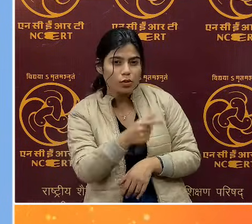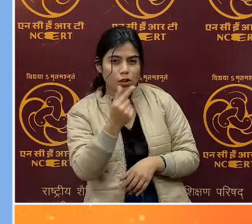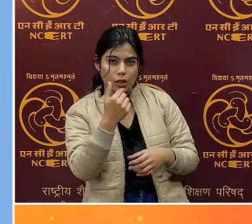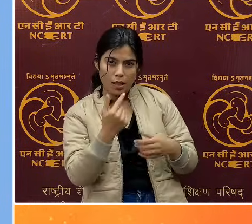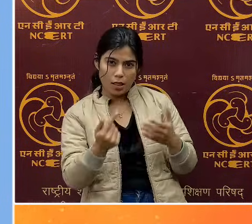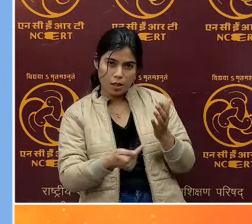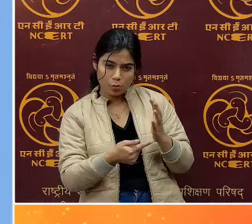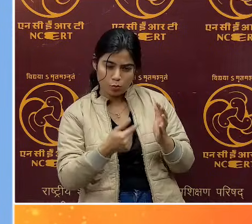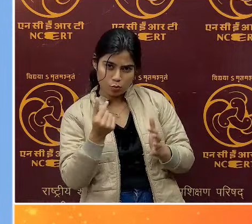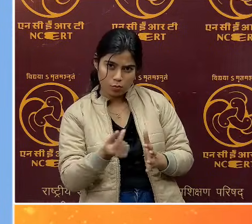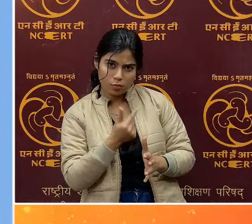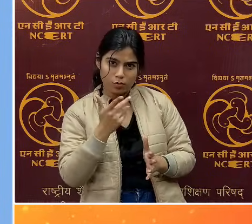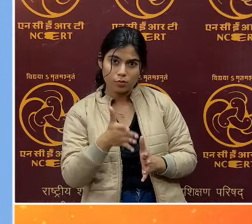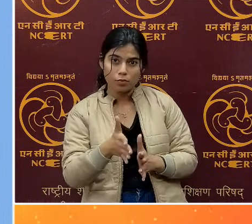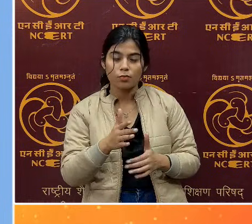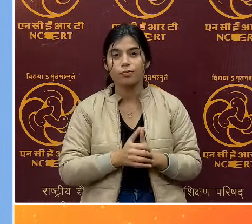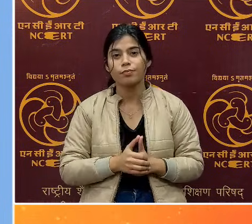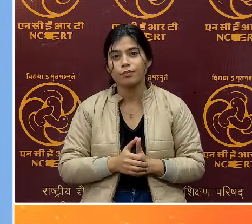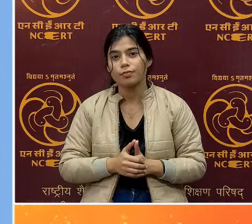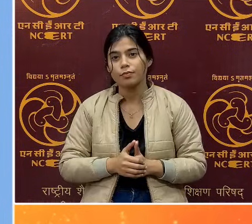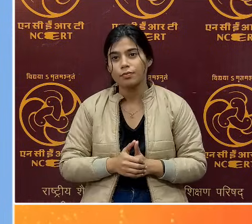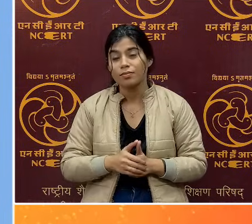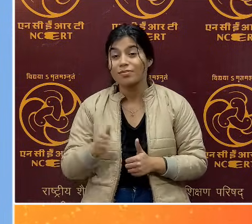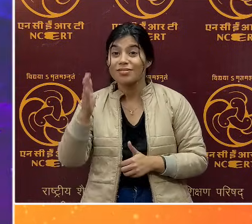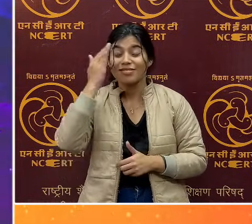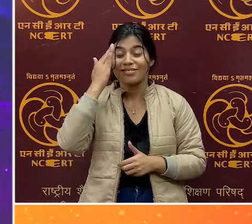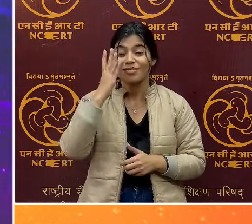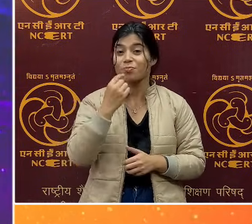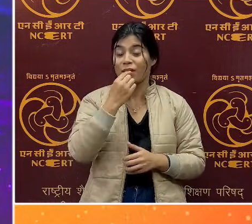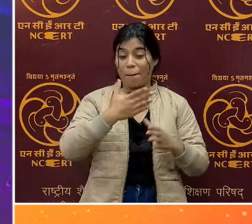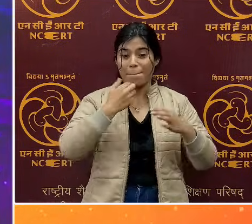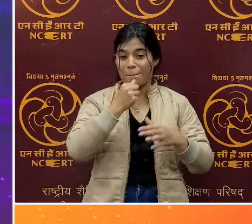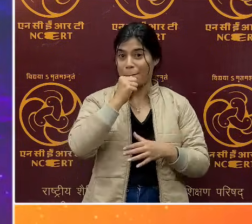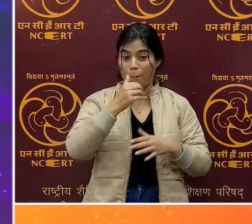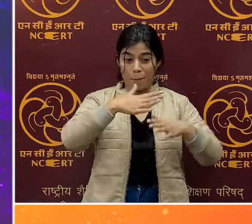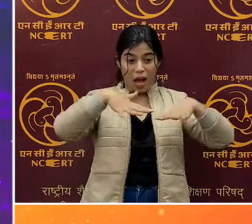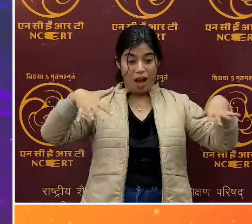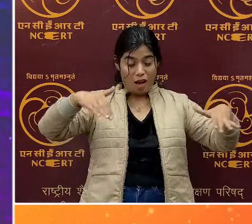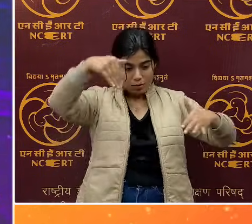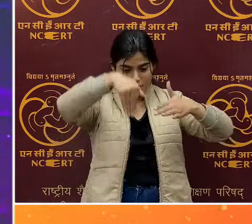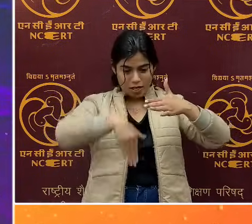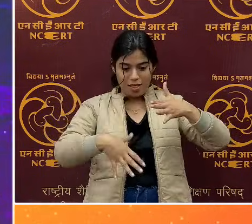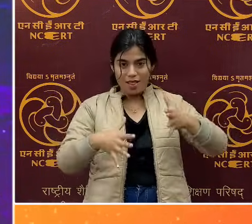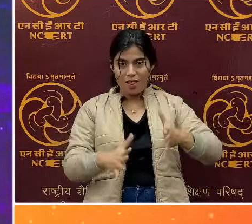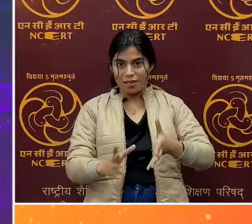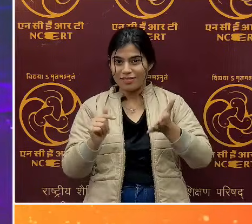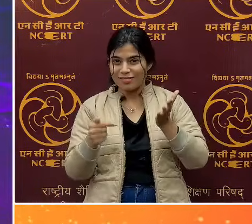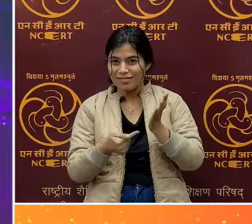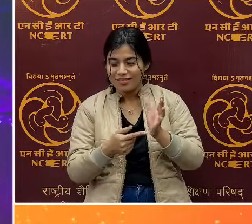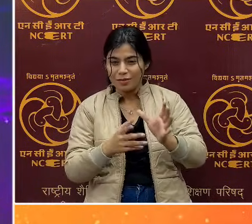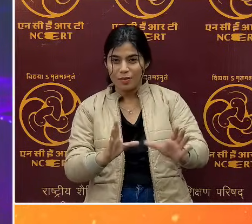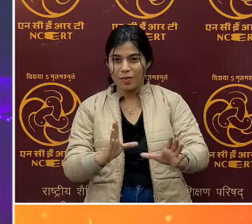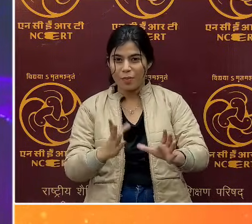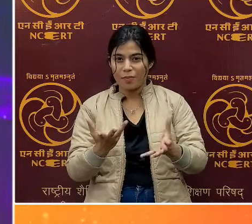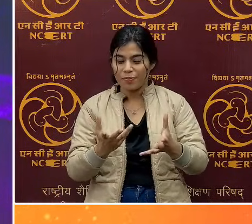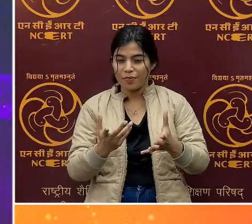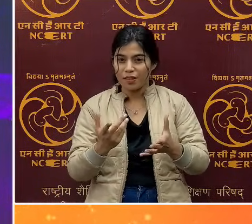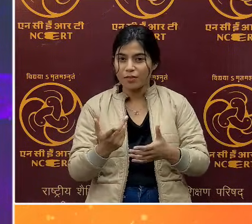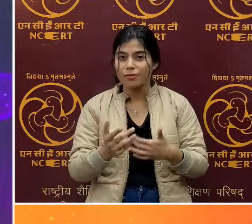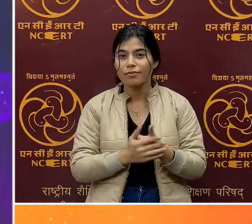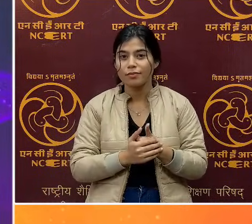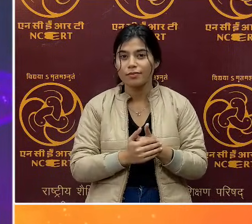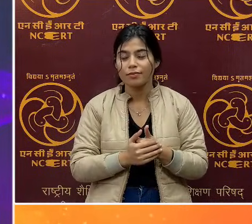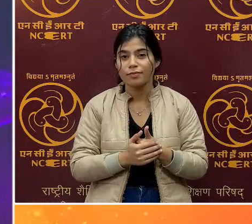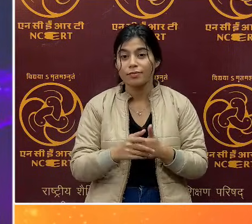use, right? In submarines also we can use. Yes, right. Because submarines, they are submerged in water, so we need to